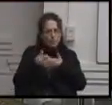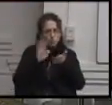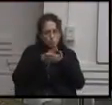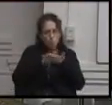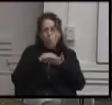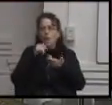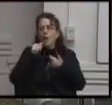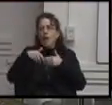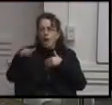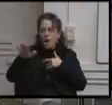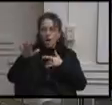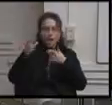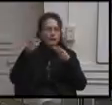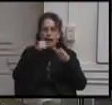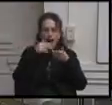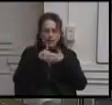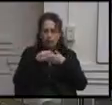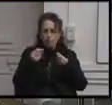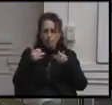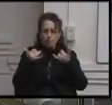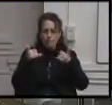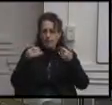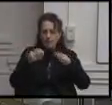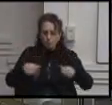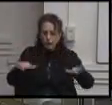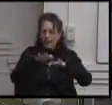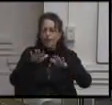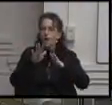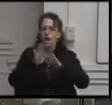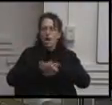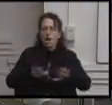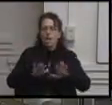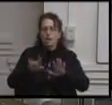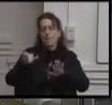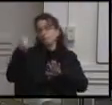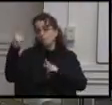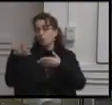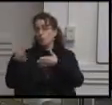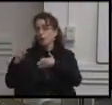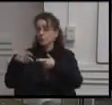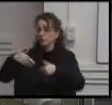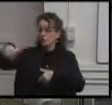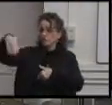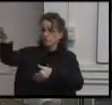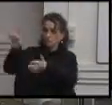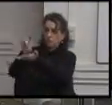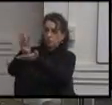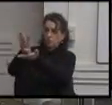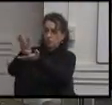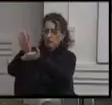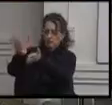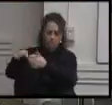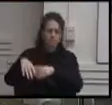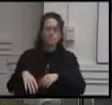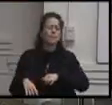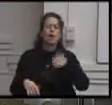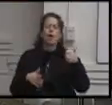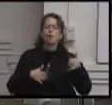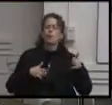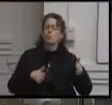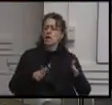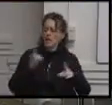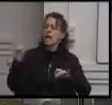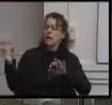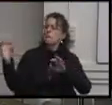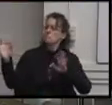playground? Or do you want to say, here, we're going to extend a hand, we're going to say, come back, and we're going to be watching closely,